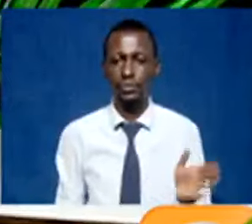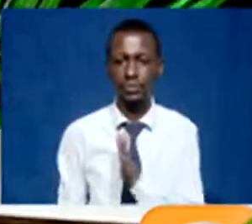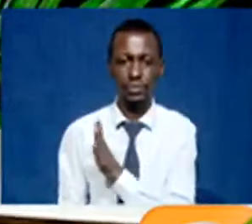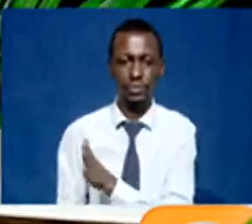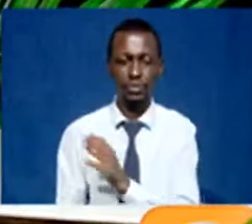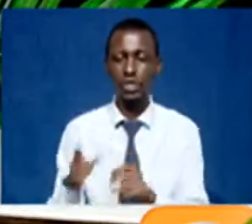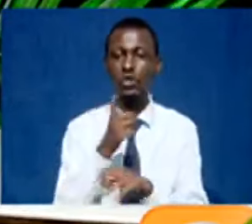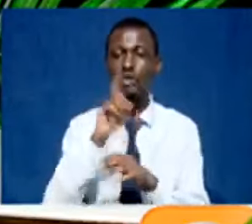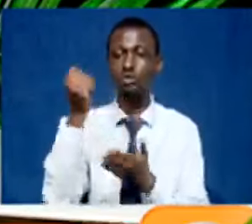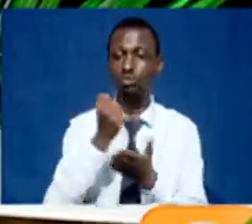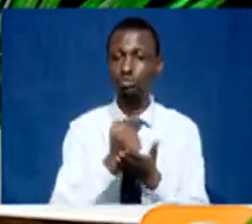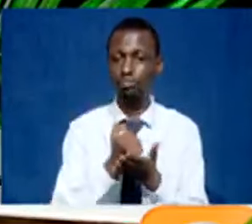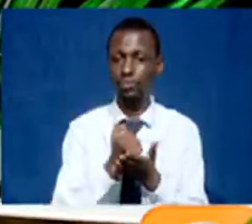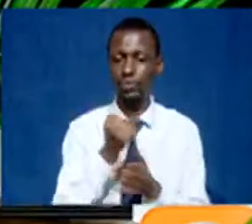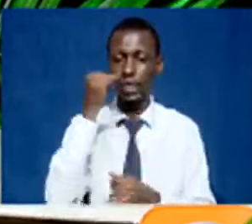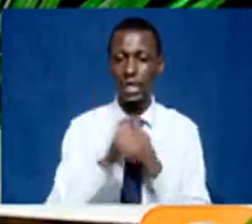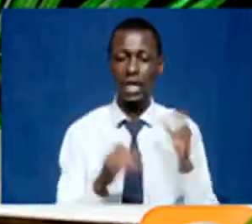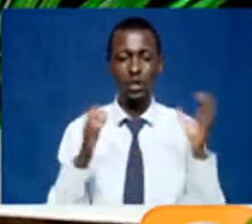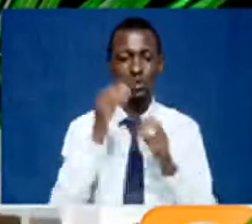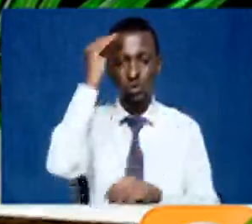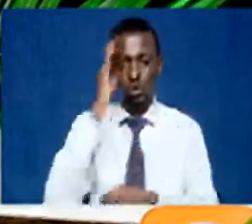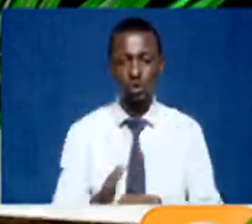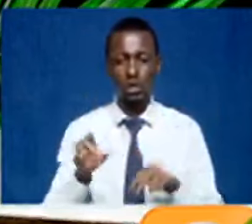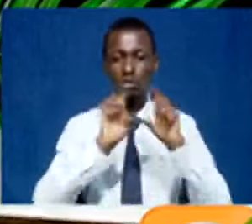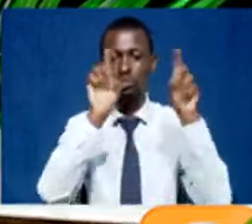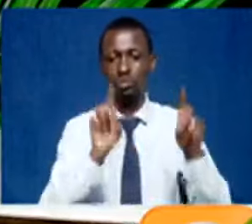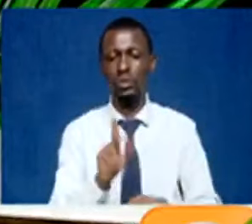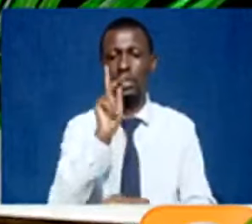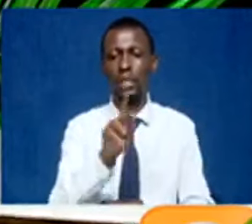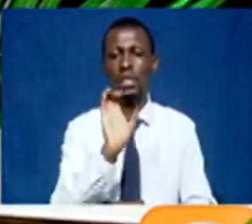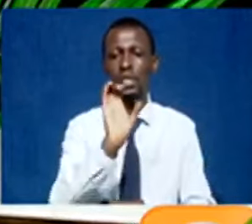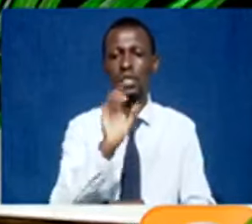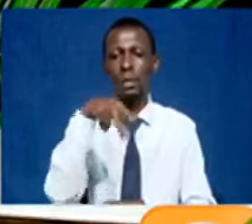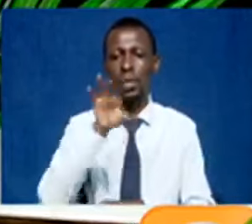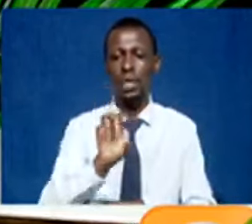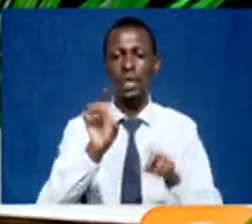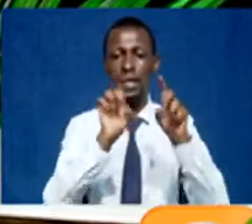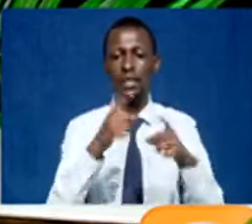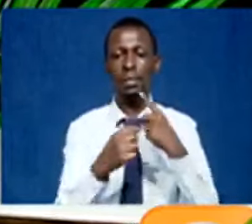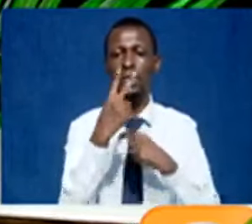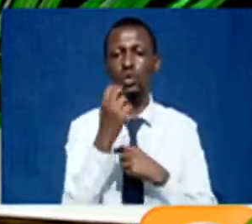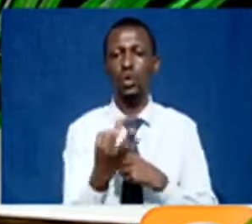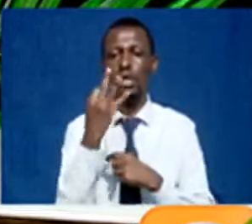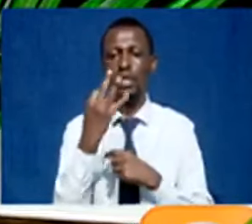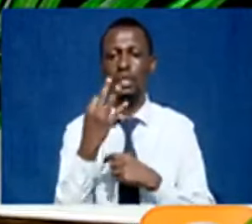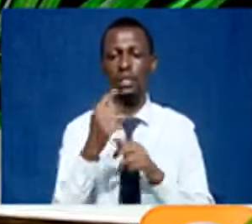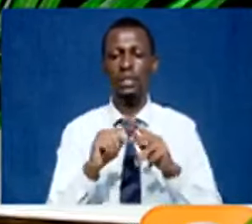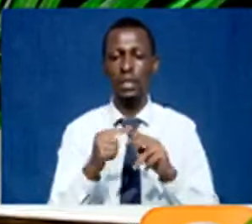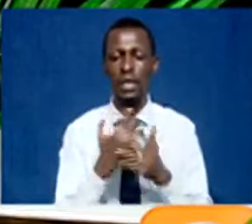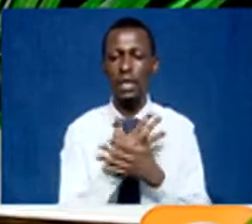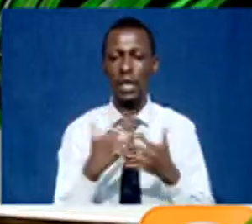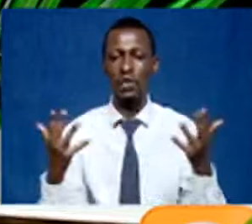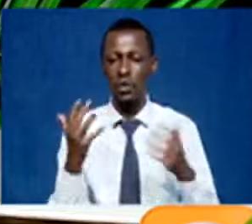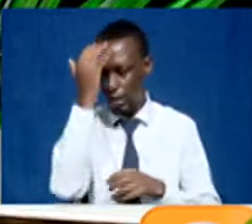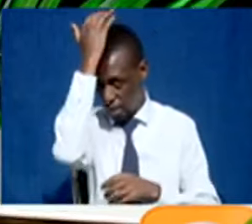Now, Form 1 admission for the last cohort of pupils who sat for the KCPE examinations in 2023 kicked off on Monday countrywide, an